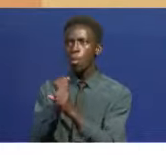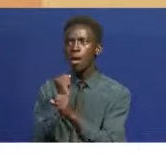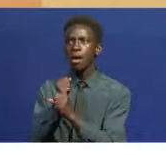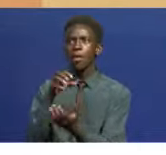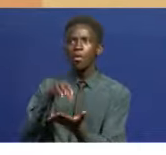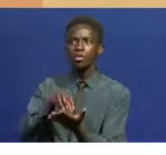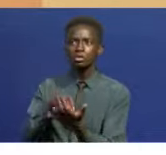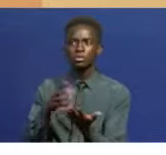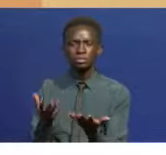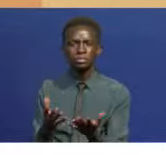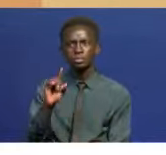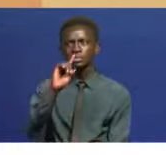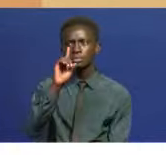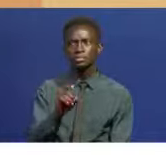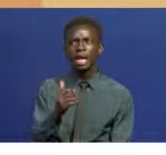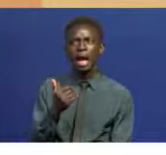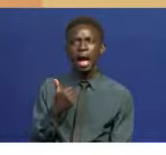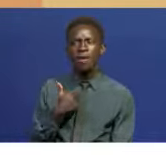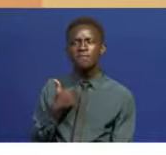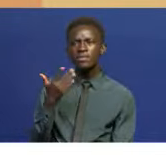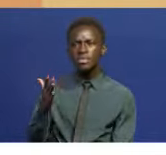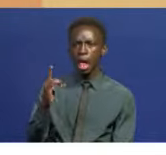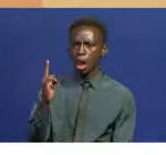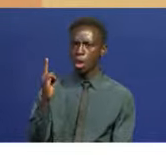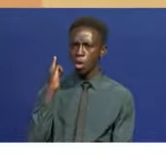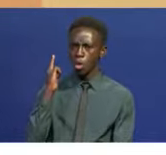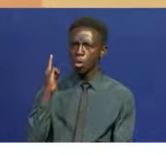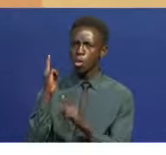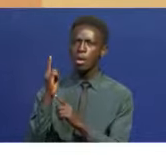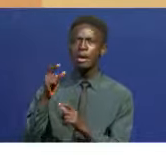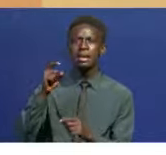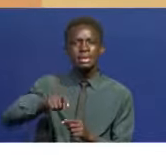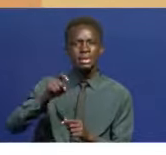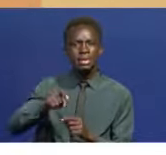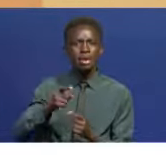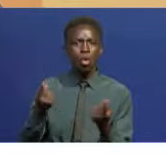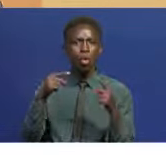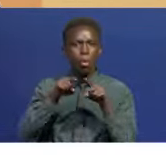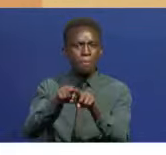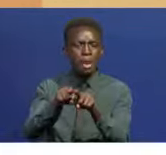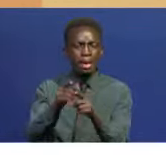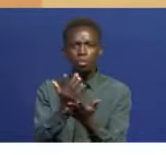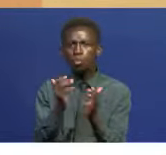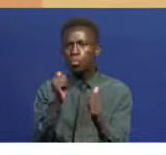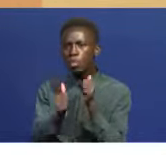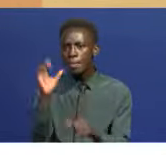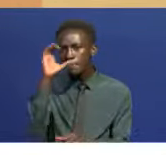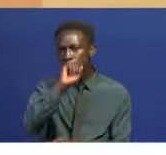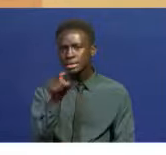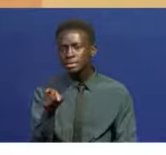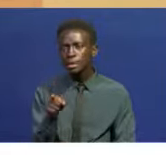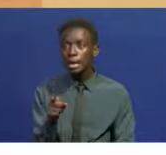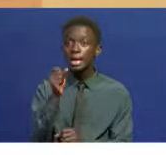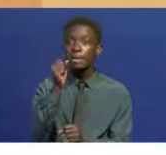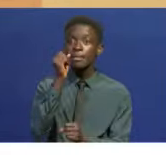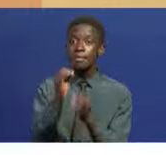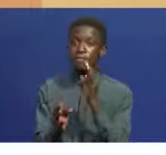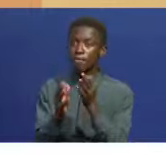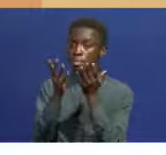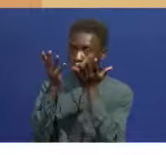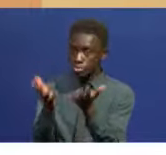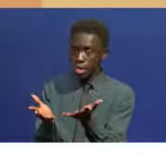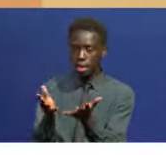right. Are there statutory and legal compliances that these contracts are missing? Are there? And if they are there, that becomes point number